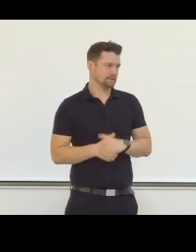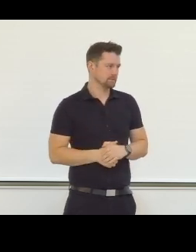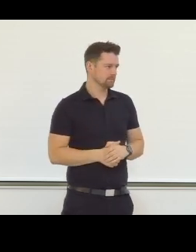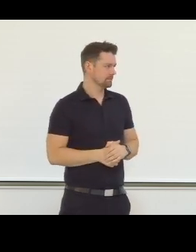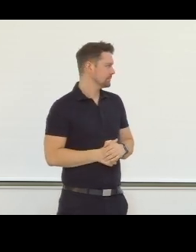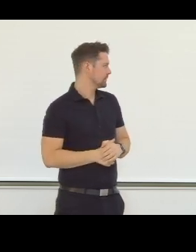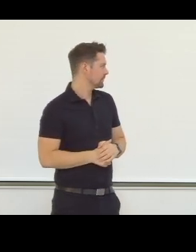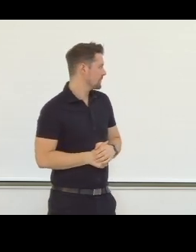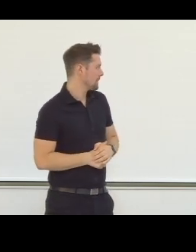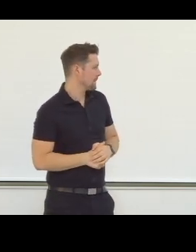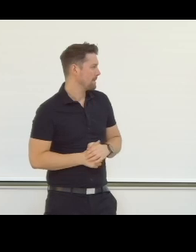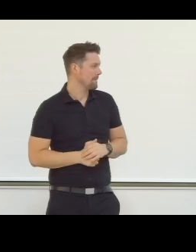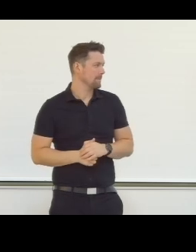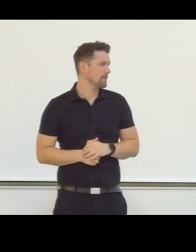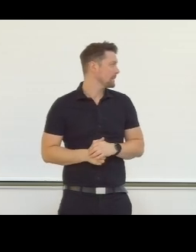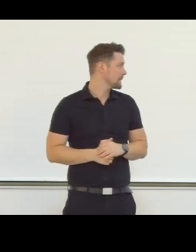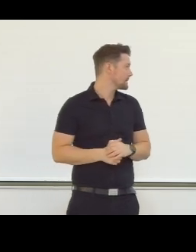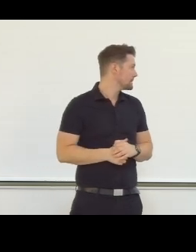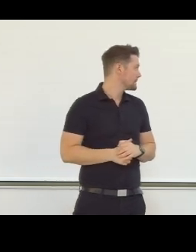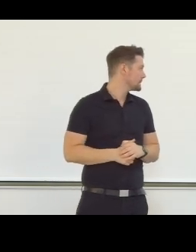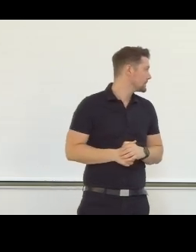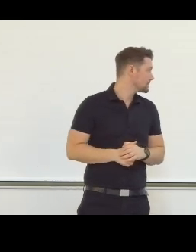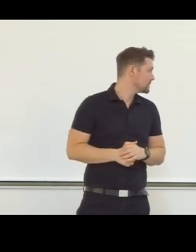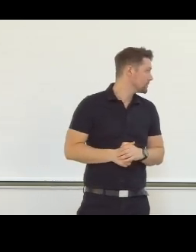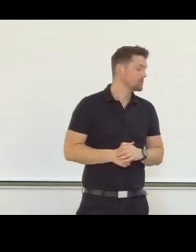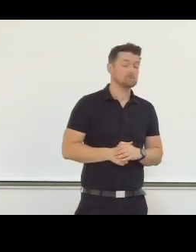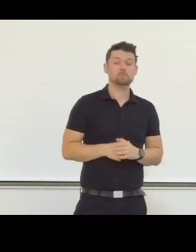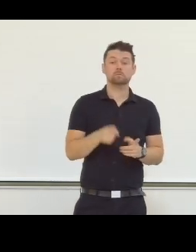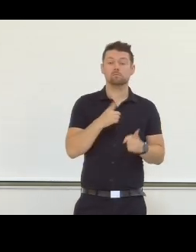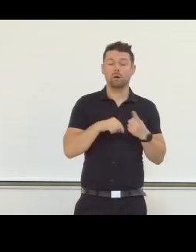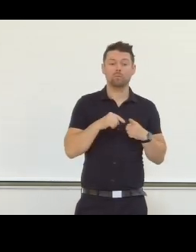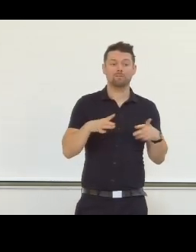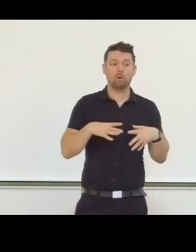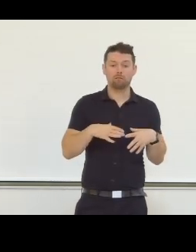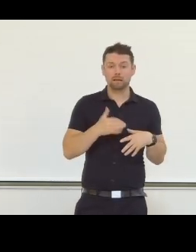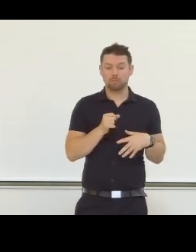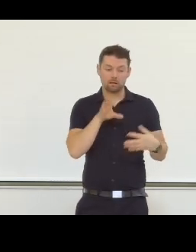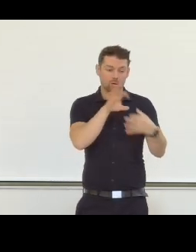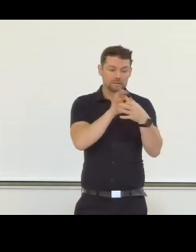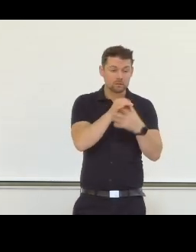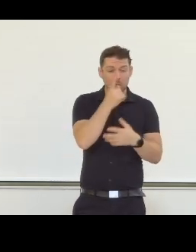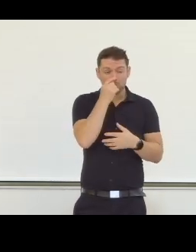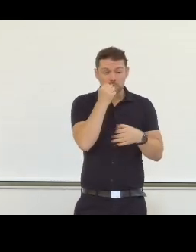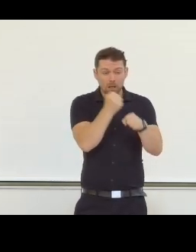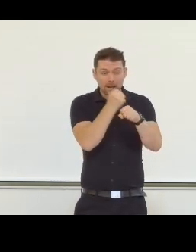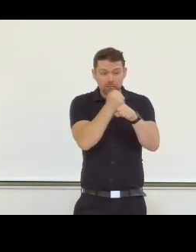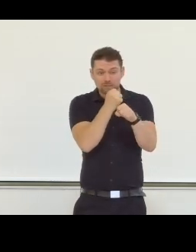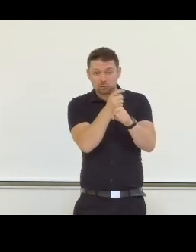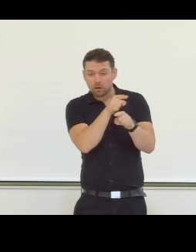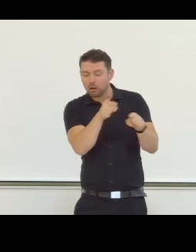But yeah, it's realistic. I mean, we have already contacted some potential manufacturers, so it's not like